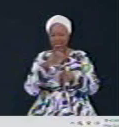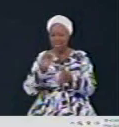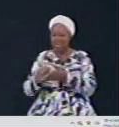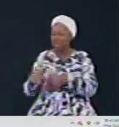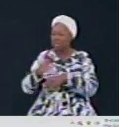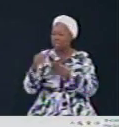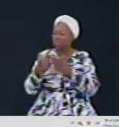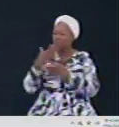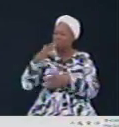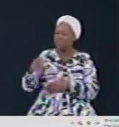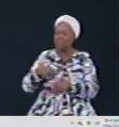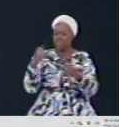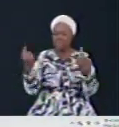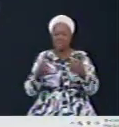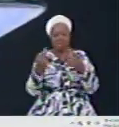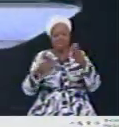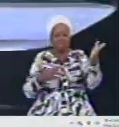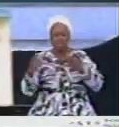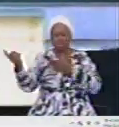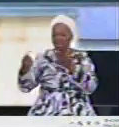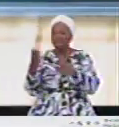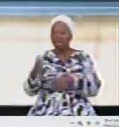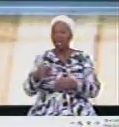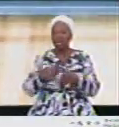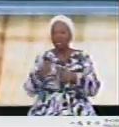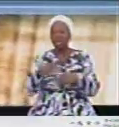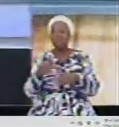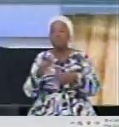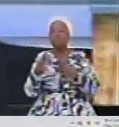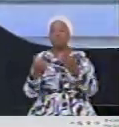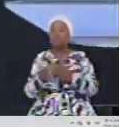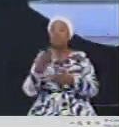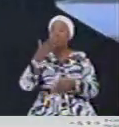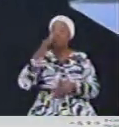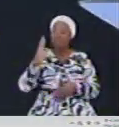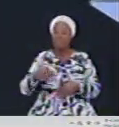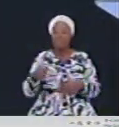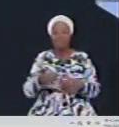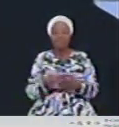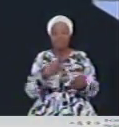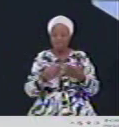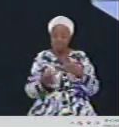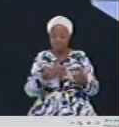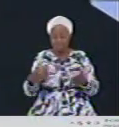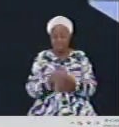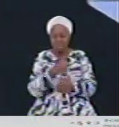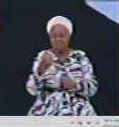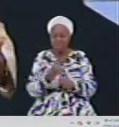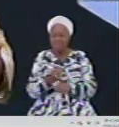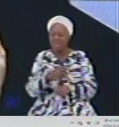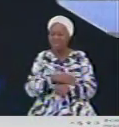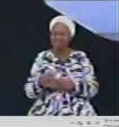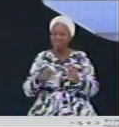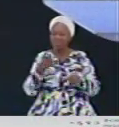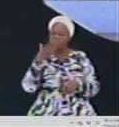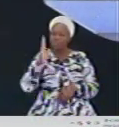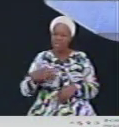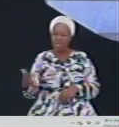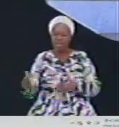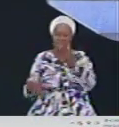doing their adultery, that one is doing their fornication, even in the new year, that one is doing the messing up everywhere. And then he